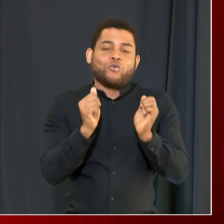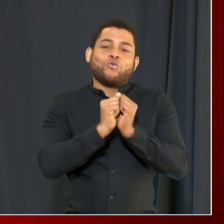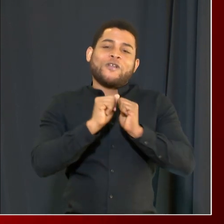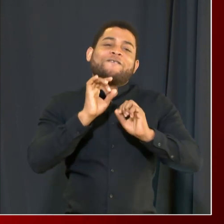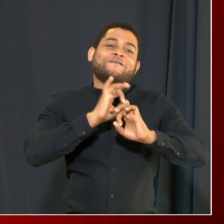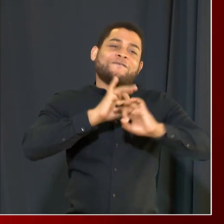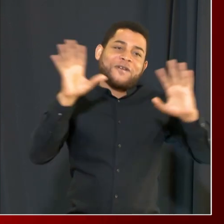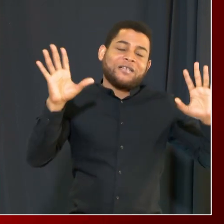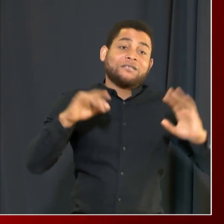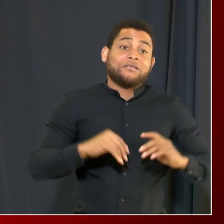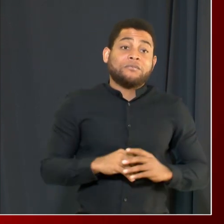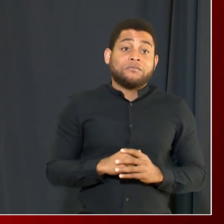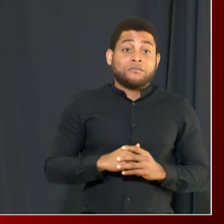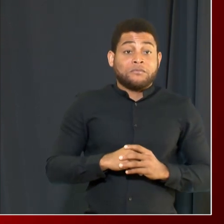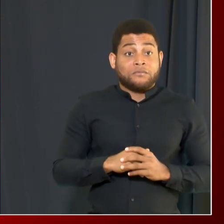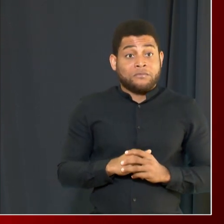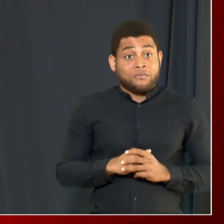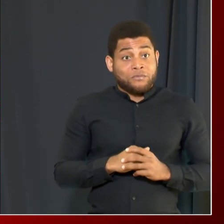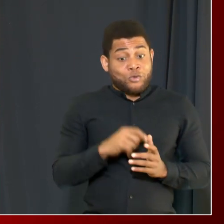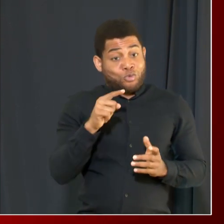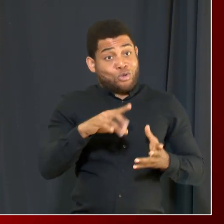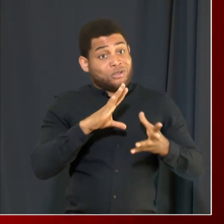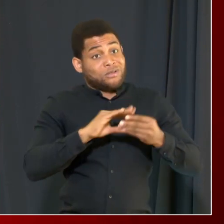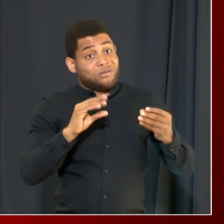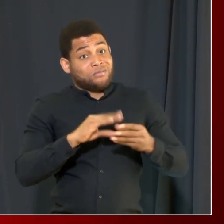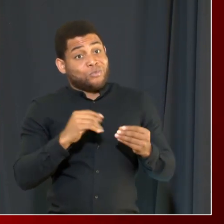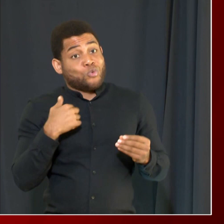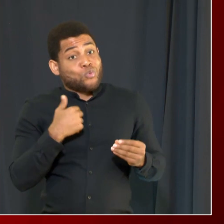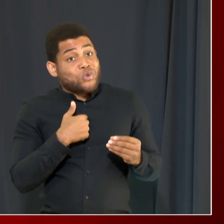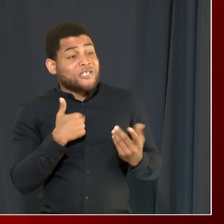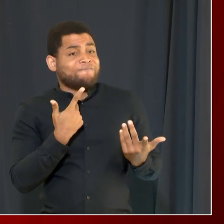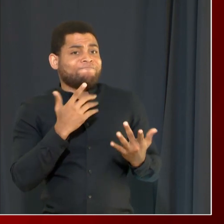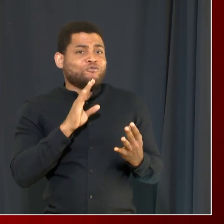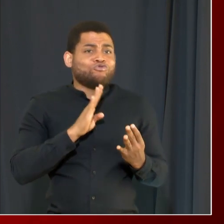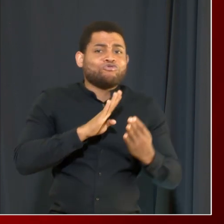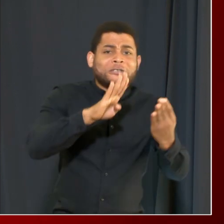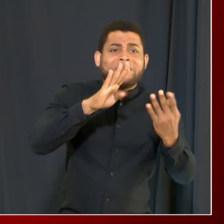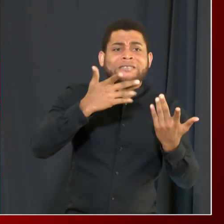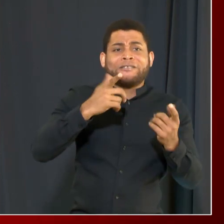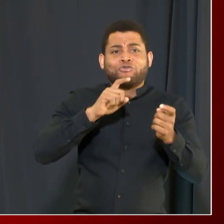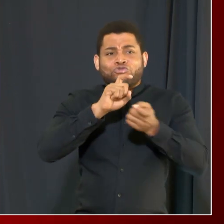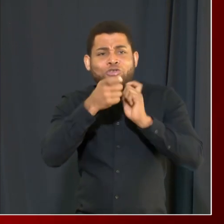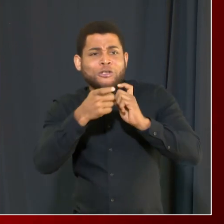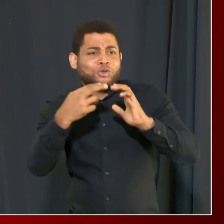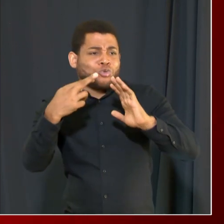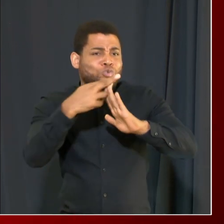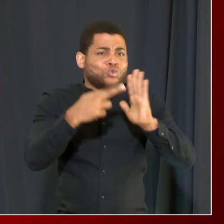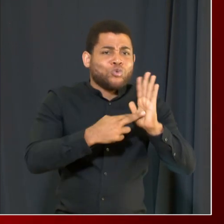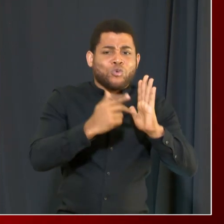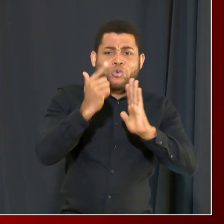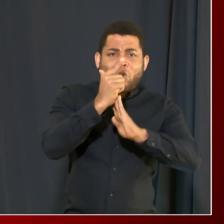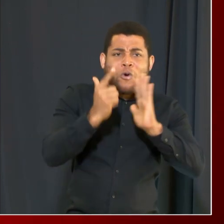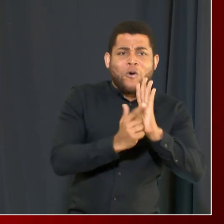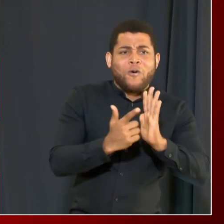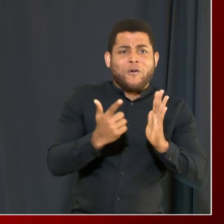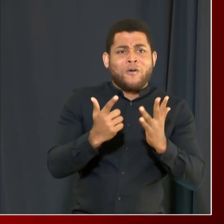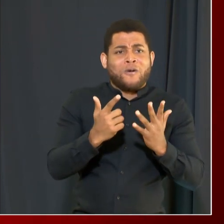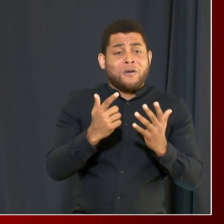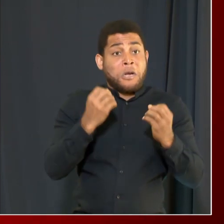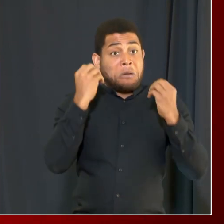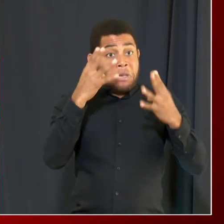larger discussion that speaks to changing some of the rules and laws that we have in the city that many employers have had for a long